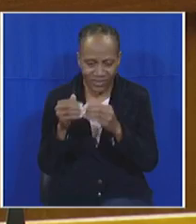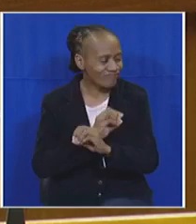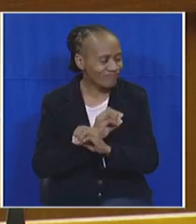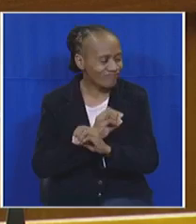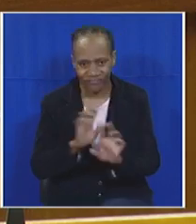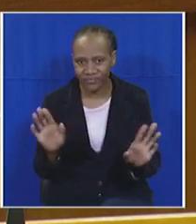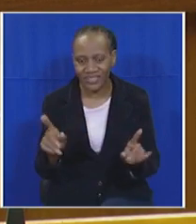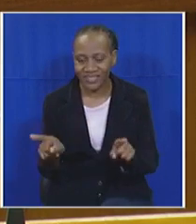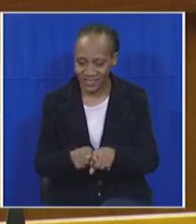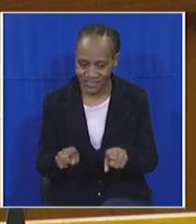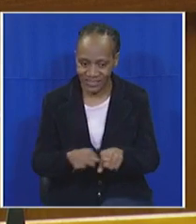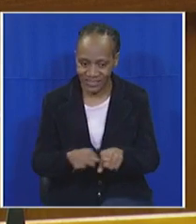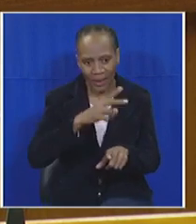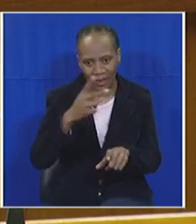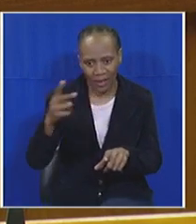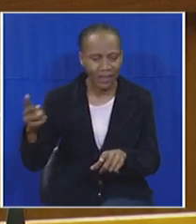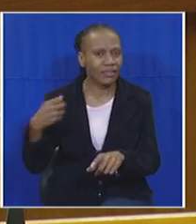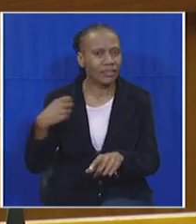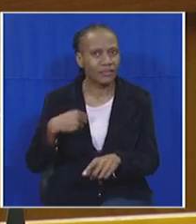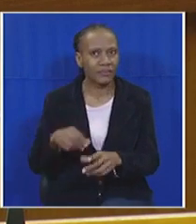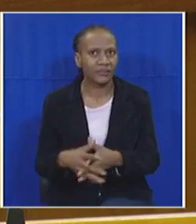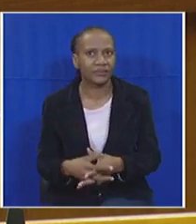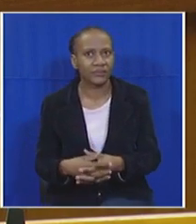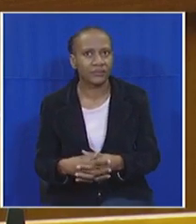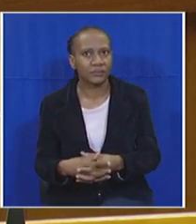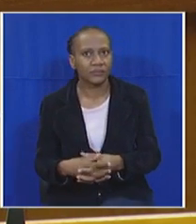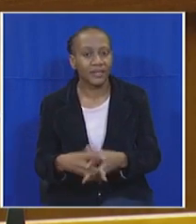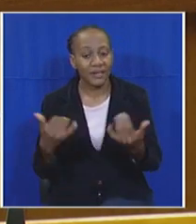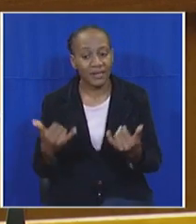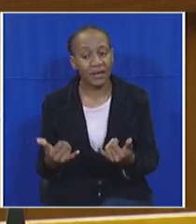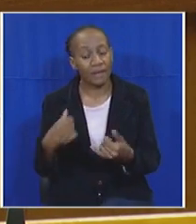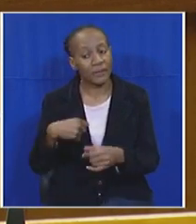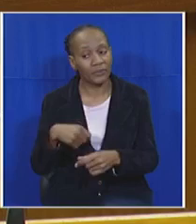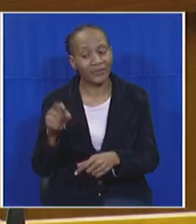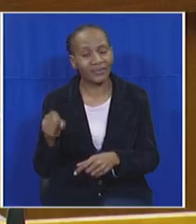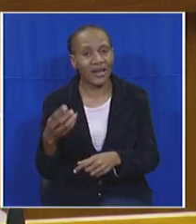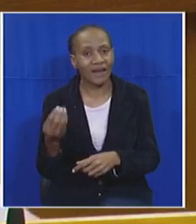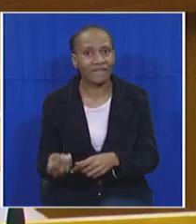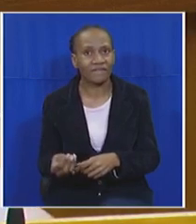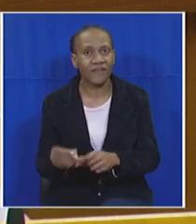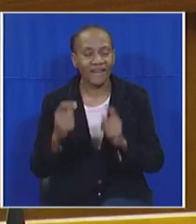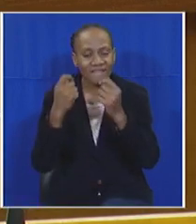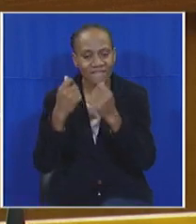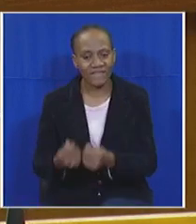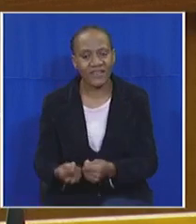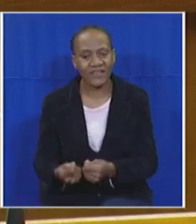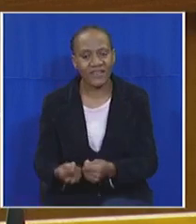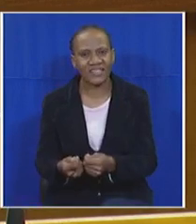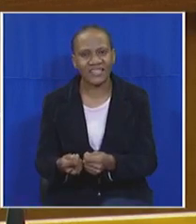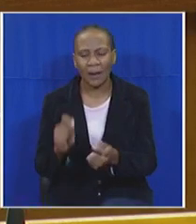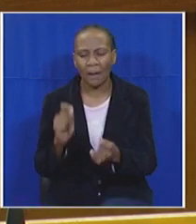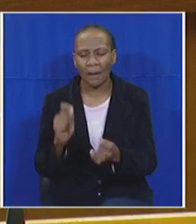other municipalities, that it has received a series of financial